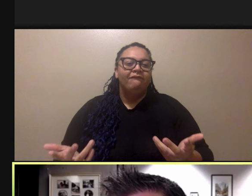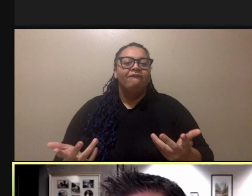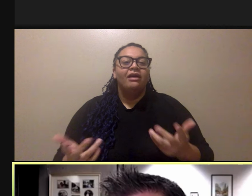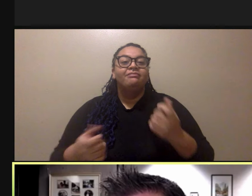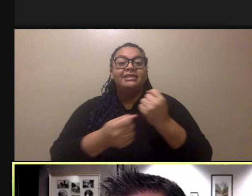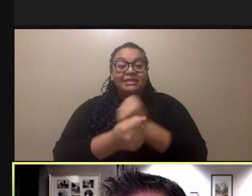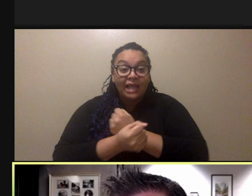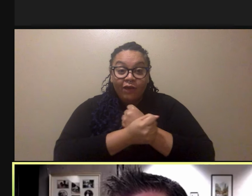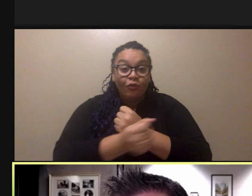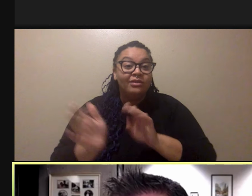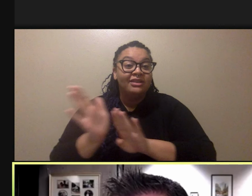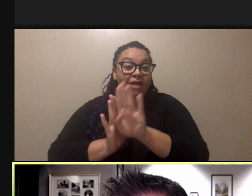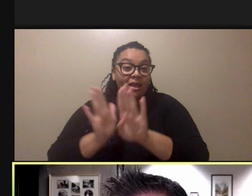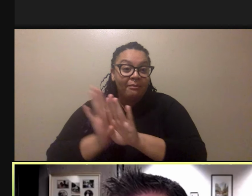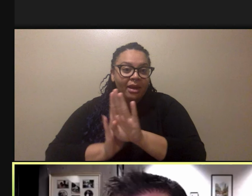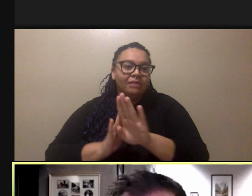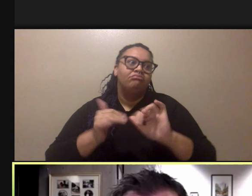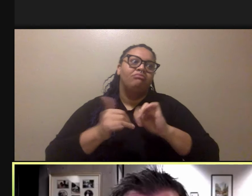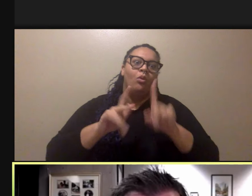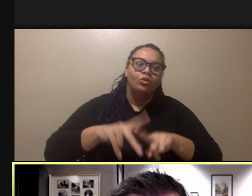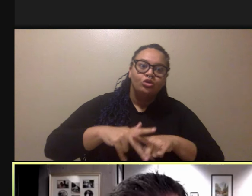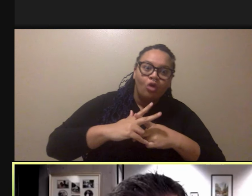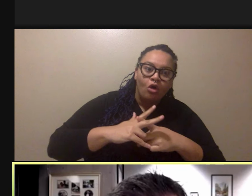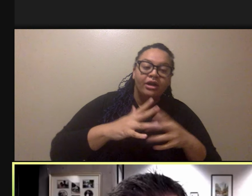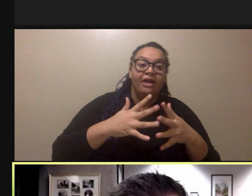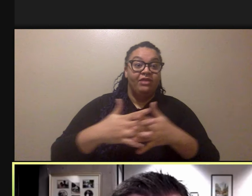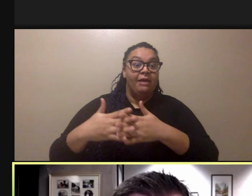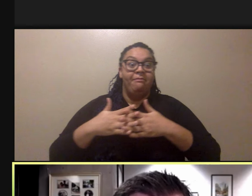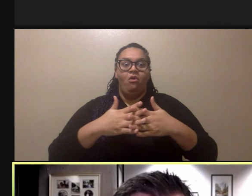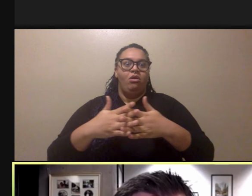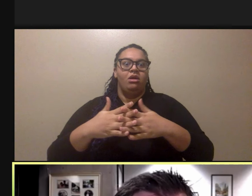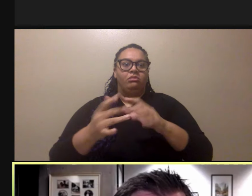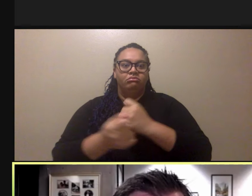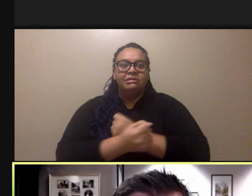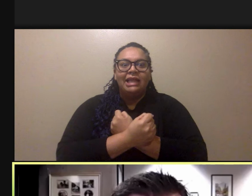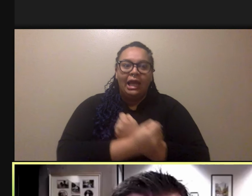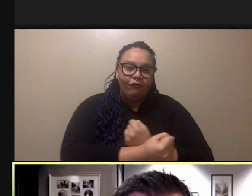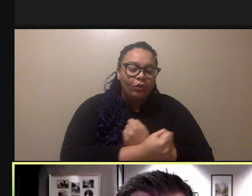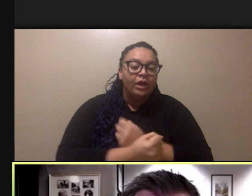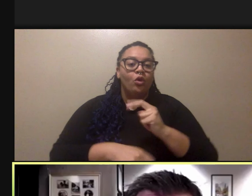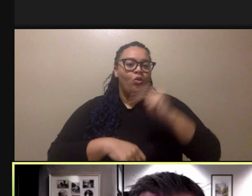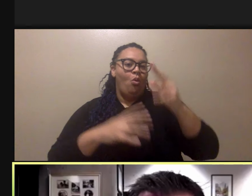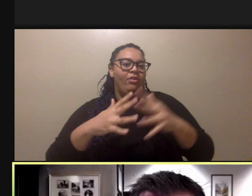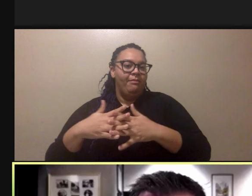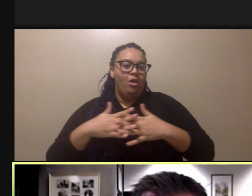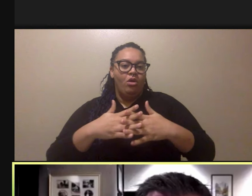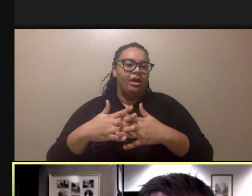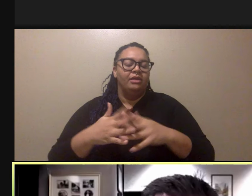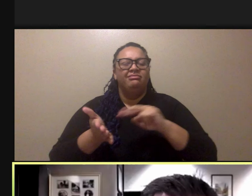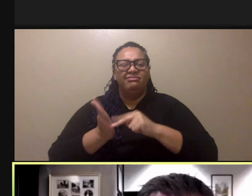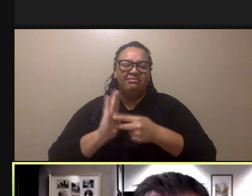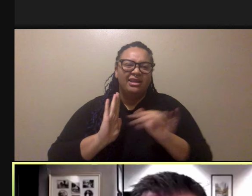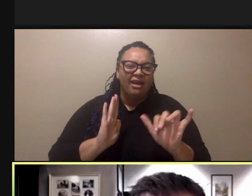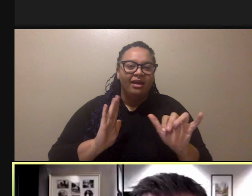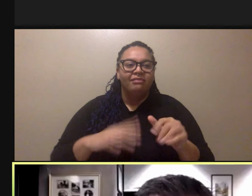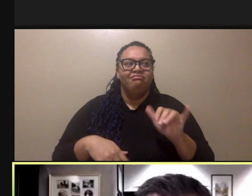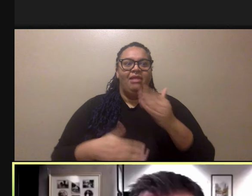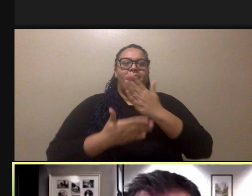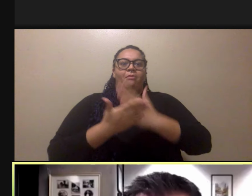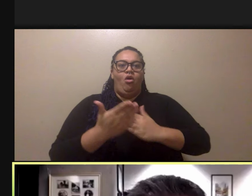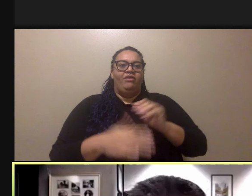slavery's development and kind of the origins of the American version of slavery, the North American version, meaning that part of